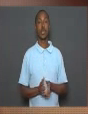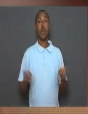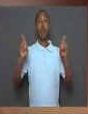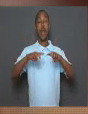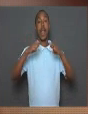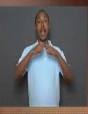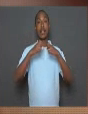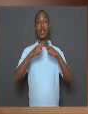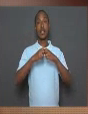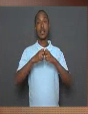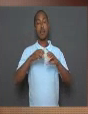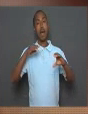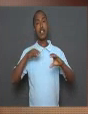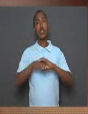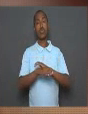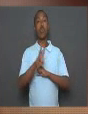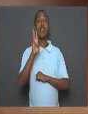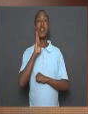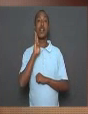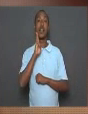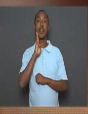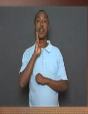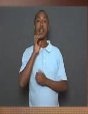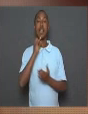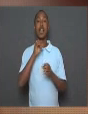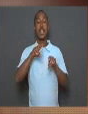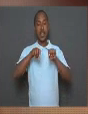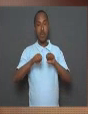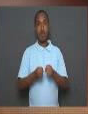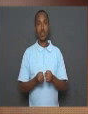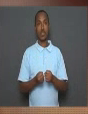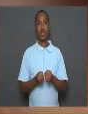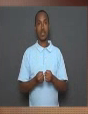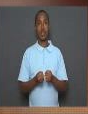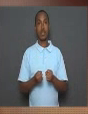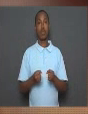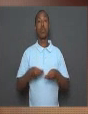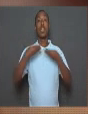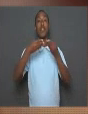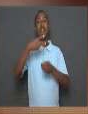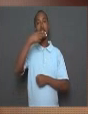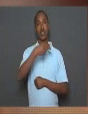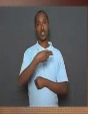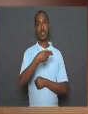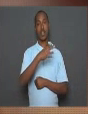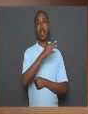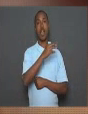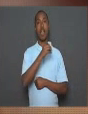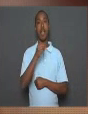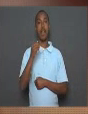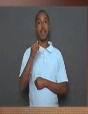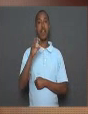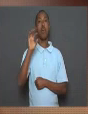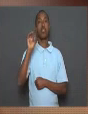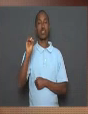When electricity is passed through water, it decomposes to give hydrogen